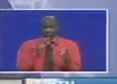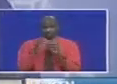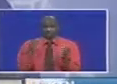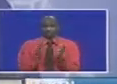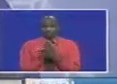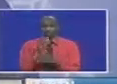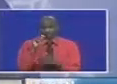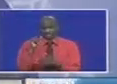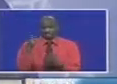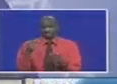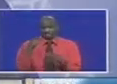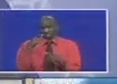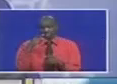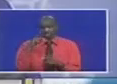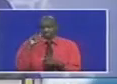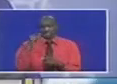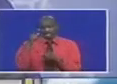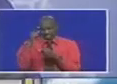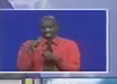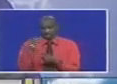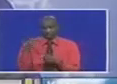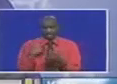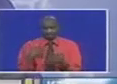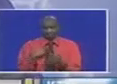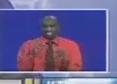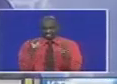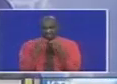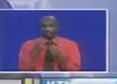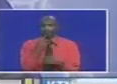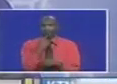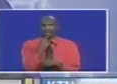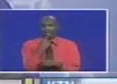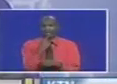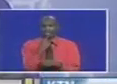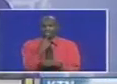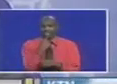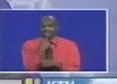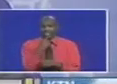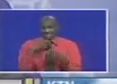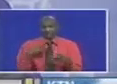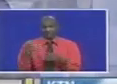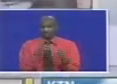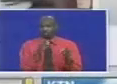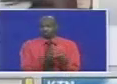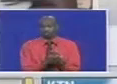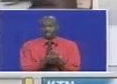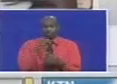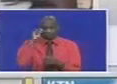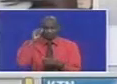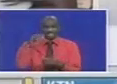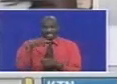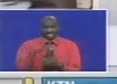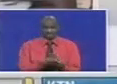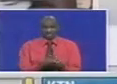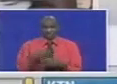Our Twitter hash for that is Save Turkana. Let's now take you over to the coast region